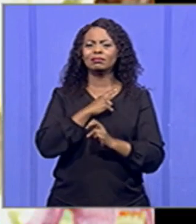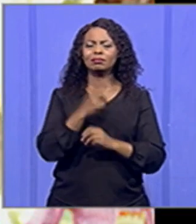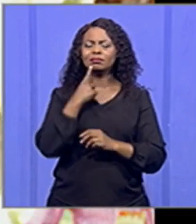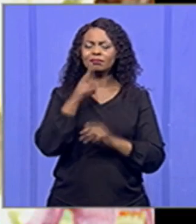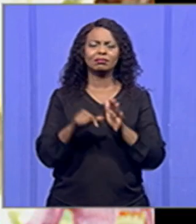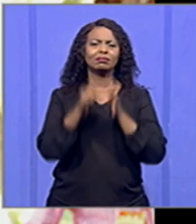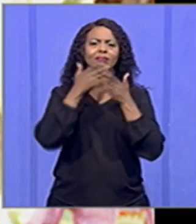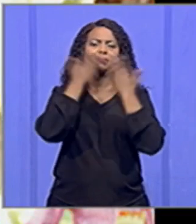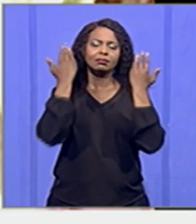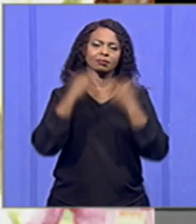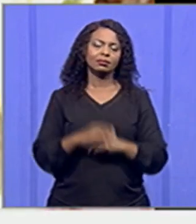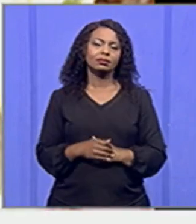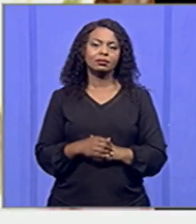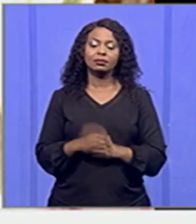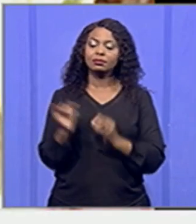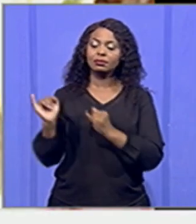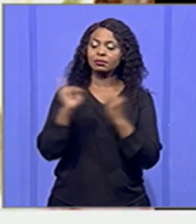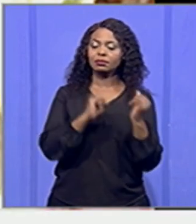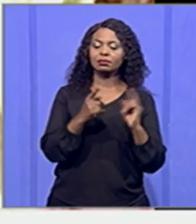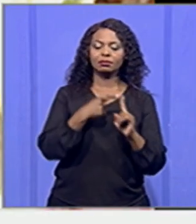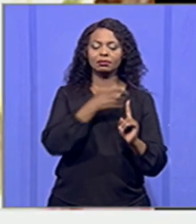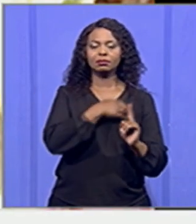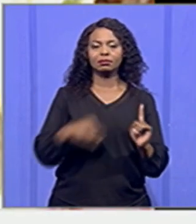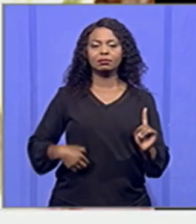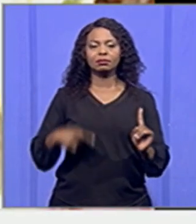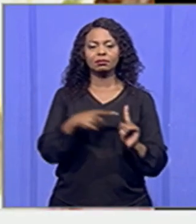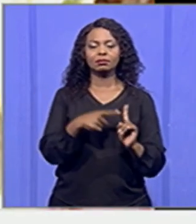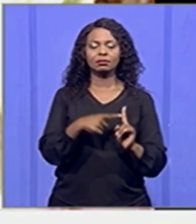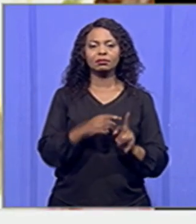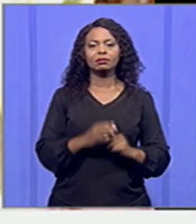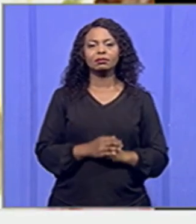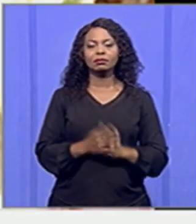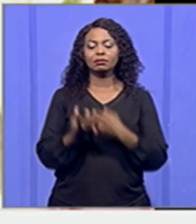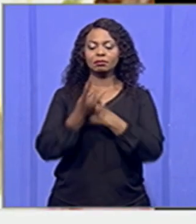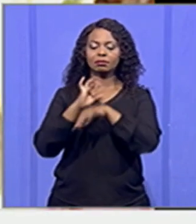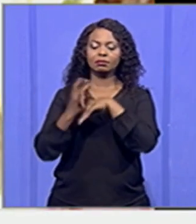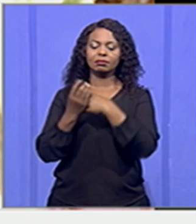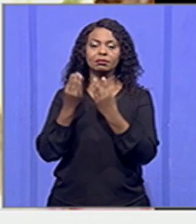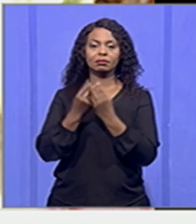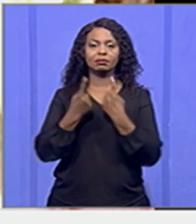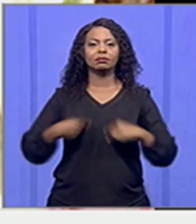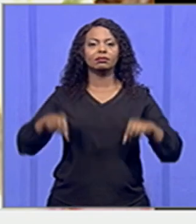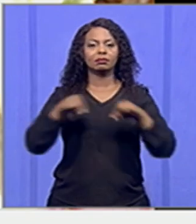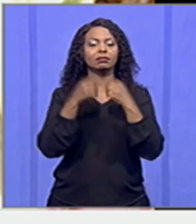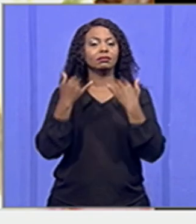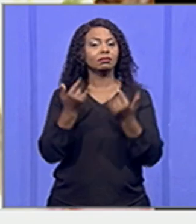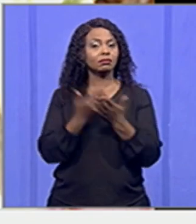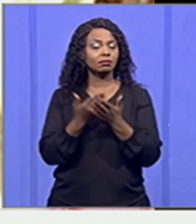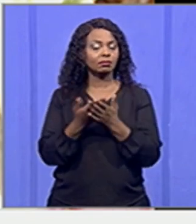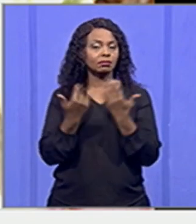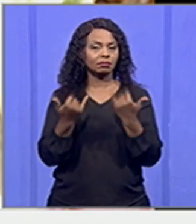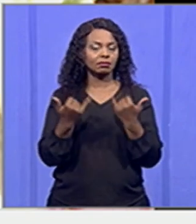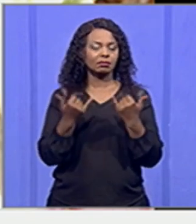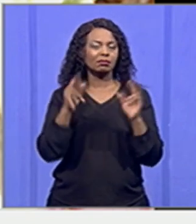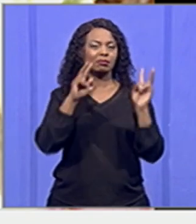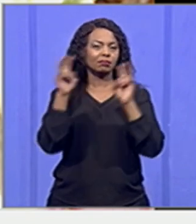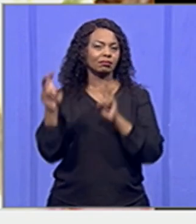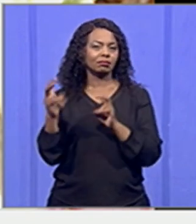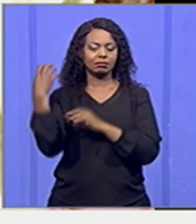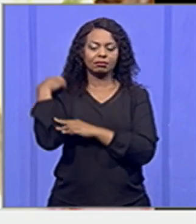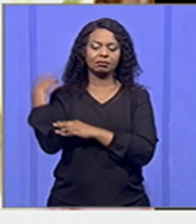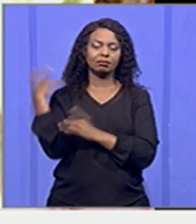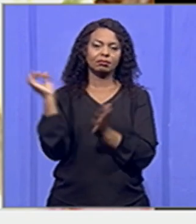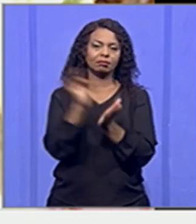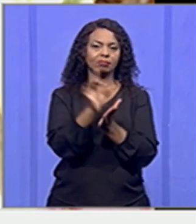an invitation from the President to consult with us on a possible cabinet